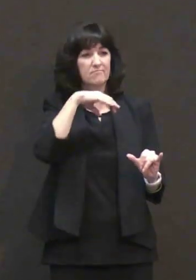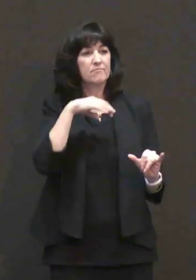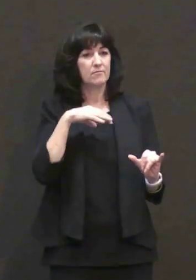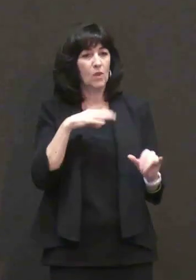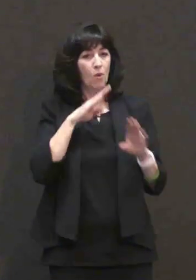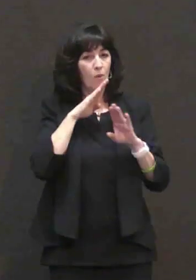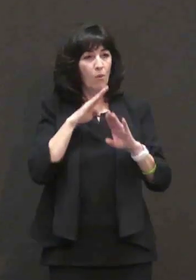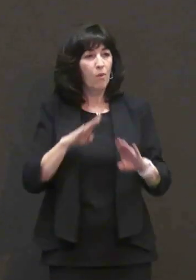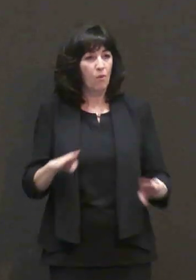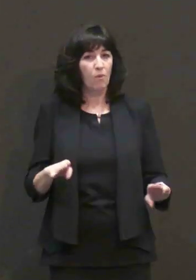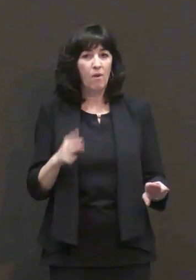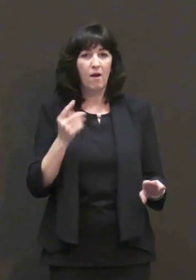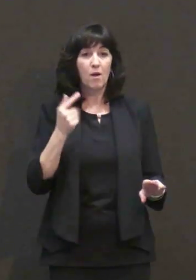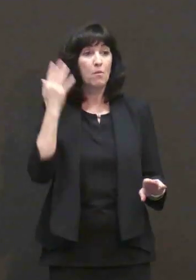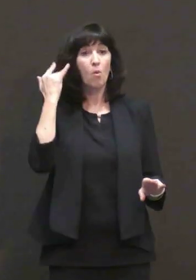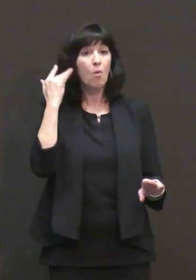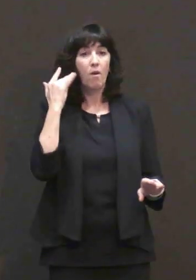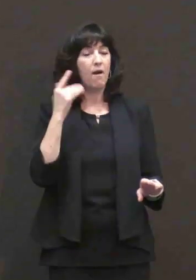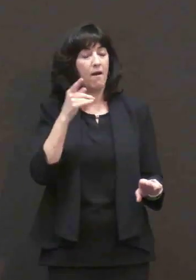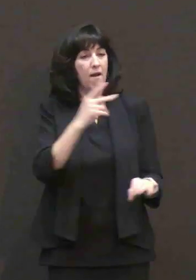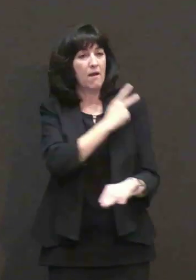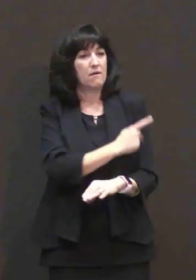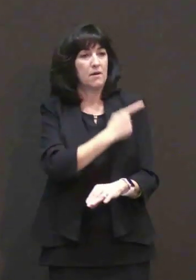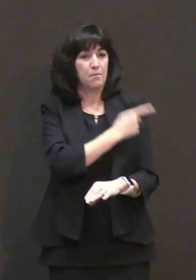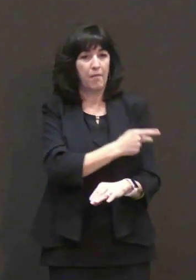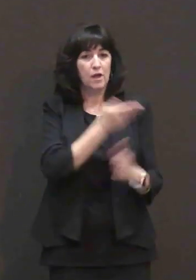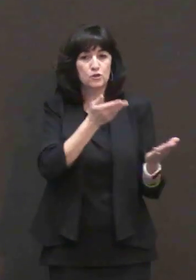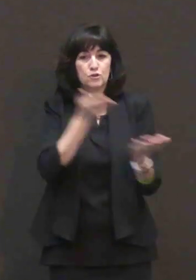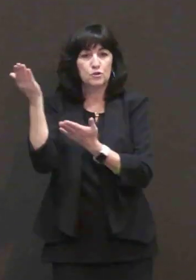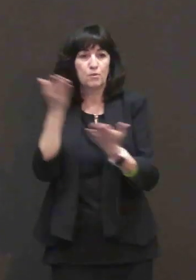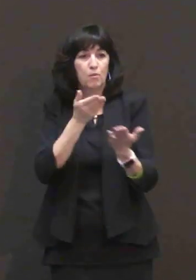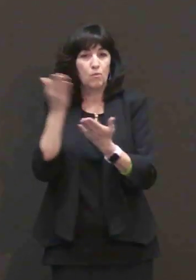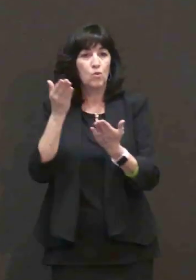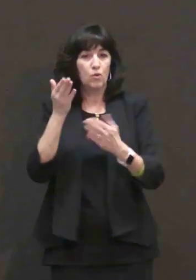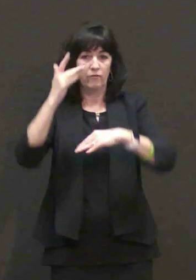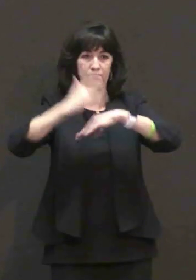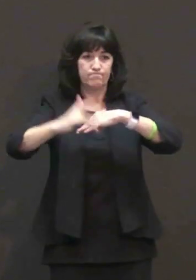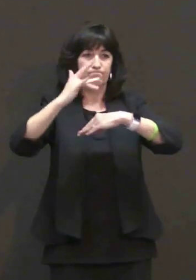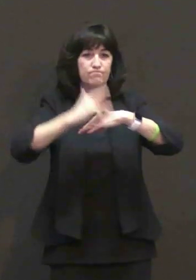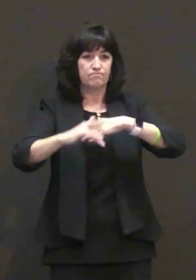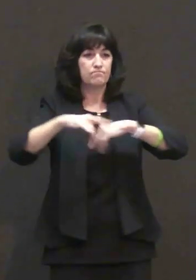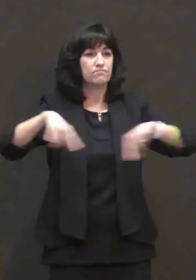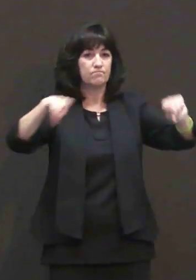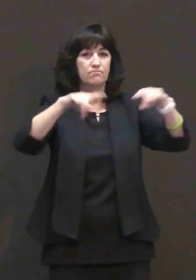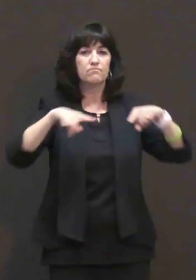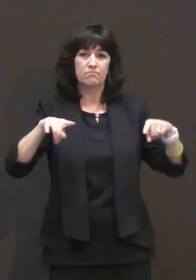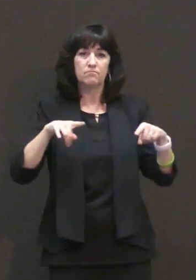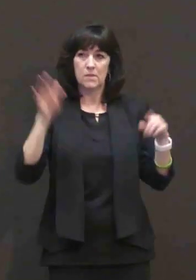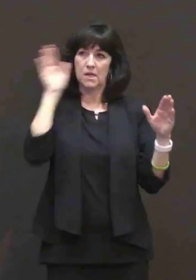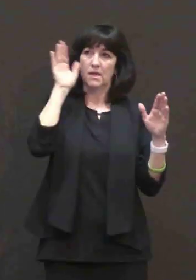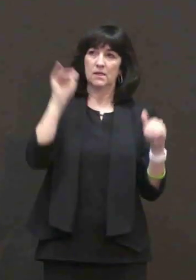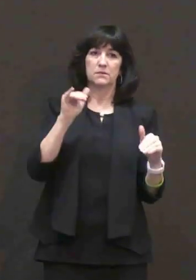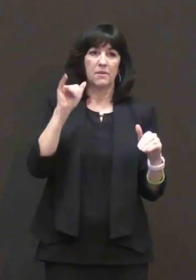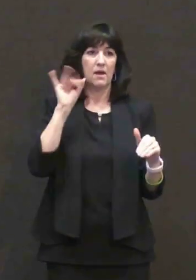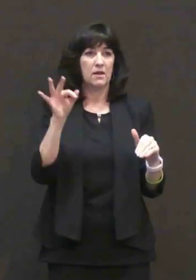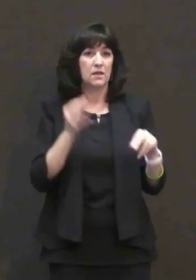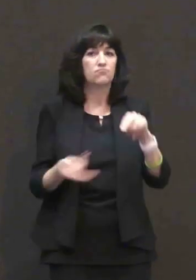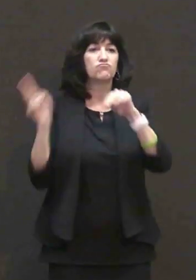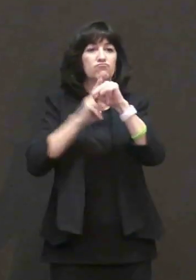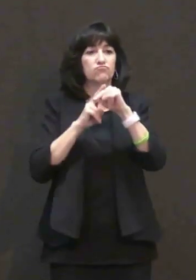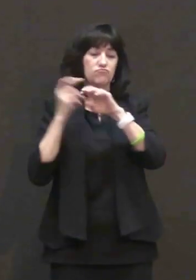that's been happening in the hospitals, moving patients out, freeing up space for the surge that we